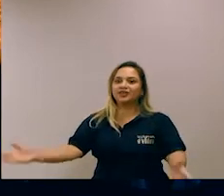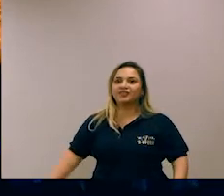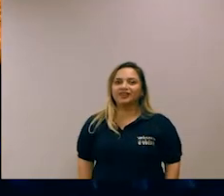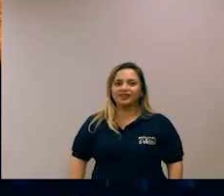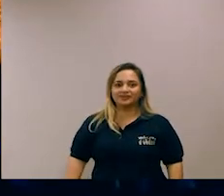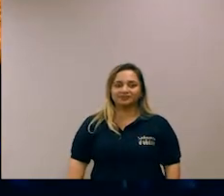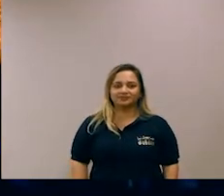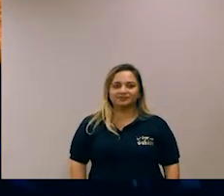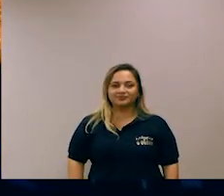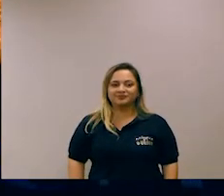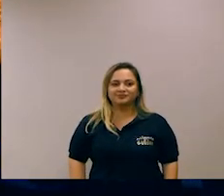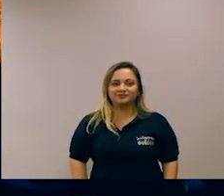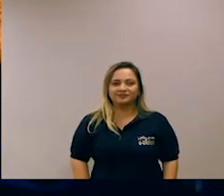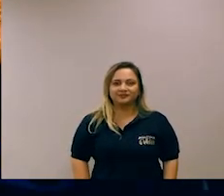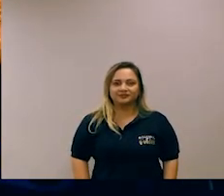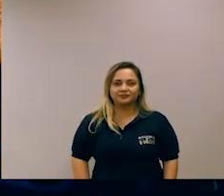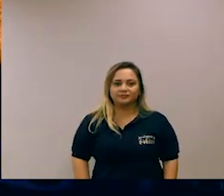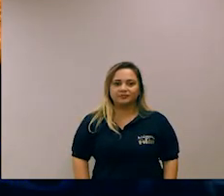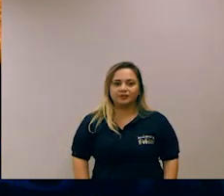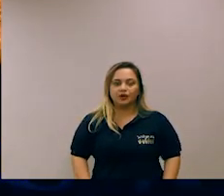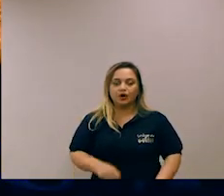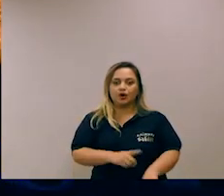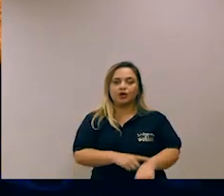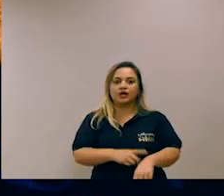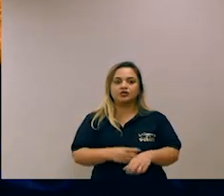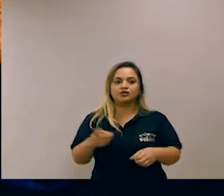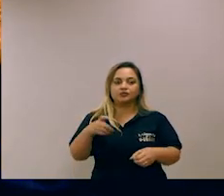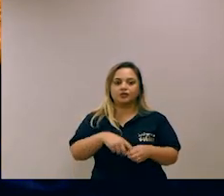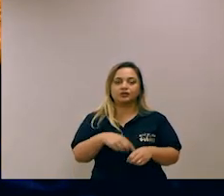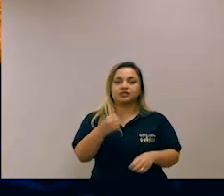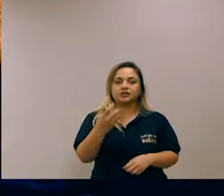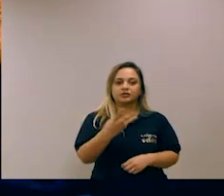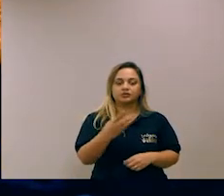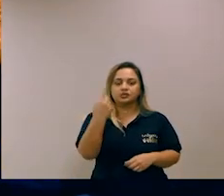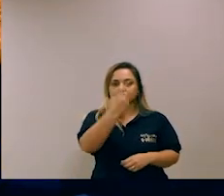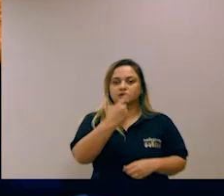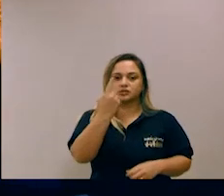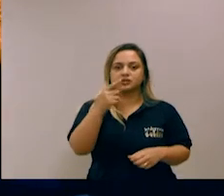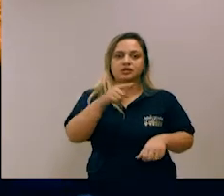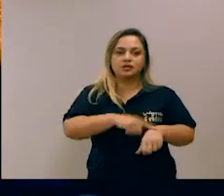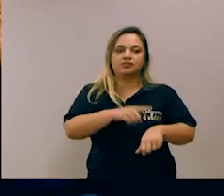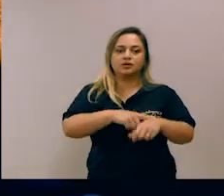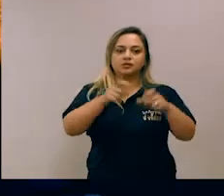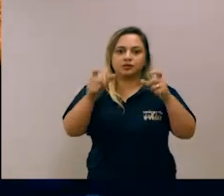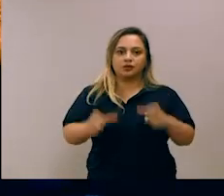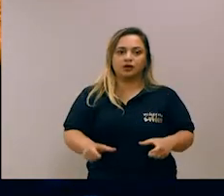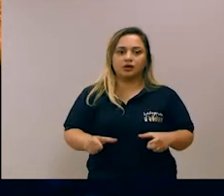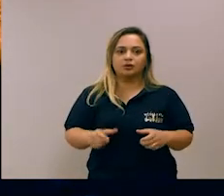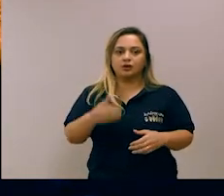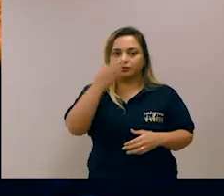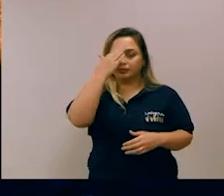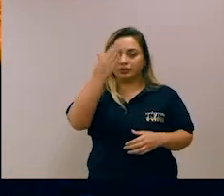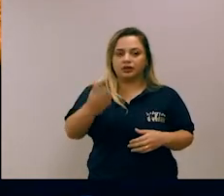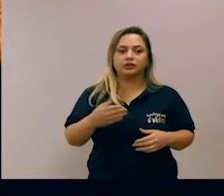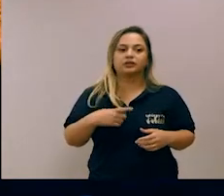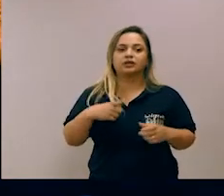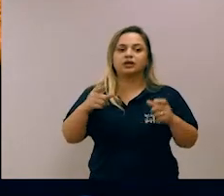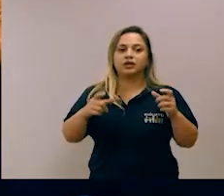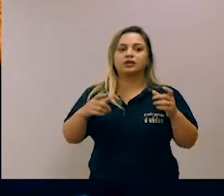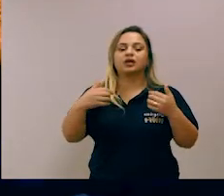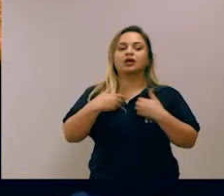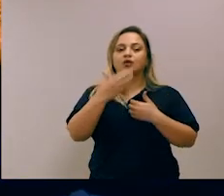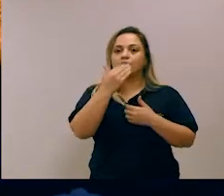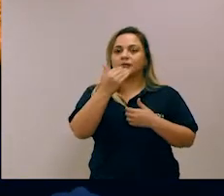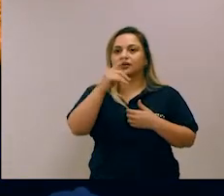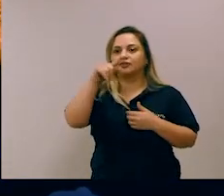Thank you very much. Thank you, guys are amazing. 14. Horário de volta, 14 horas, nesse mesmo local. Muito obrigado. Food trucks prontos.